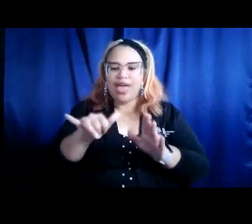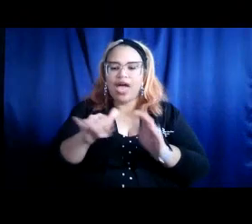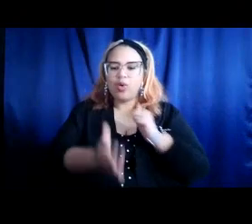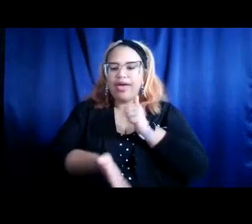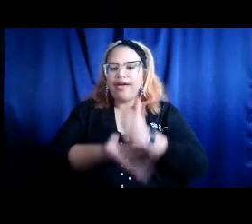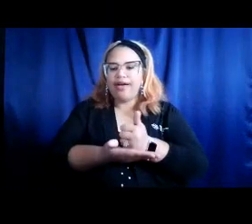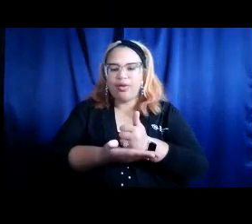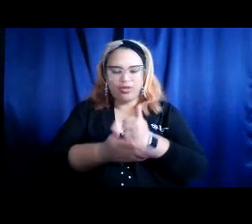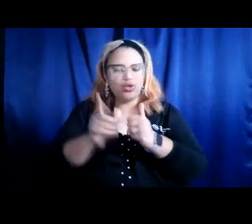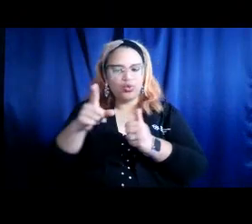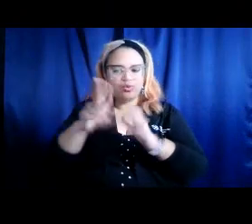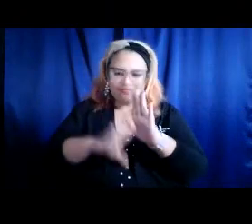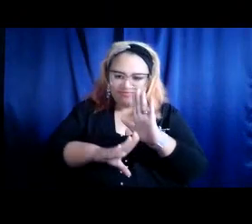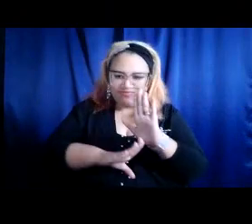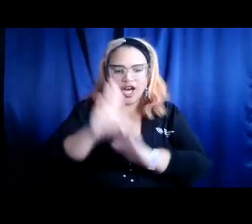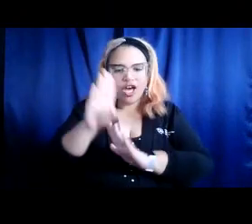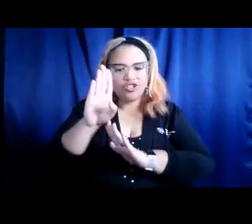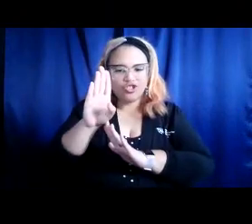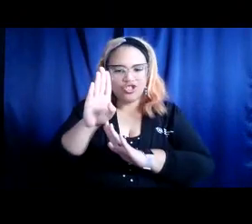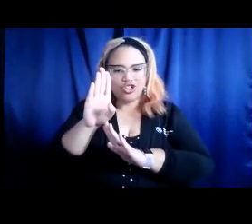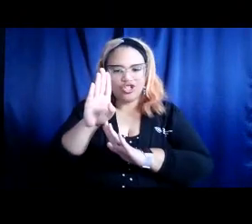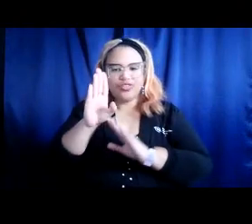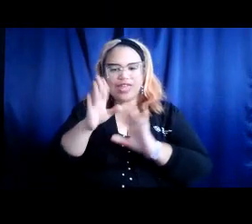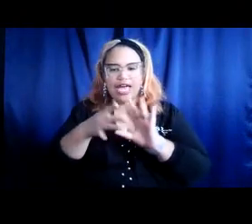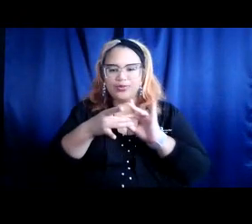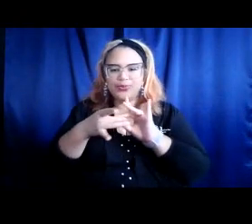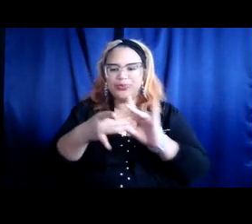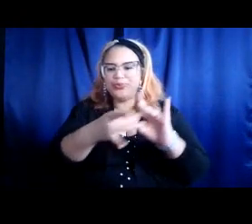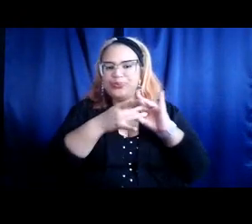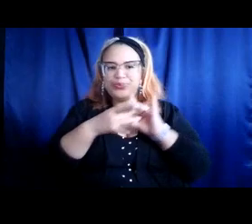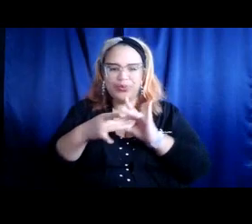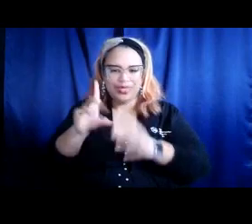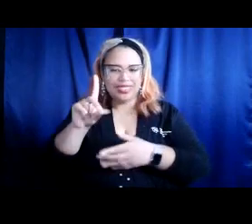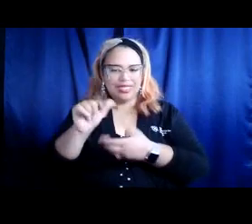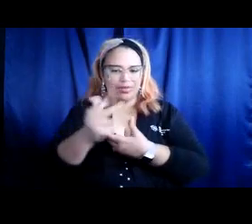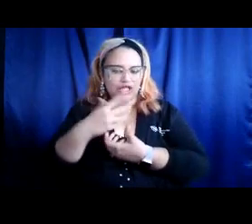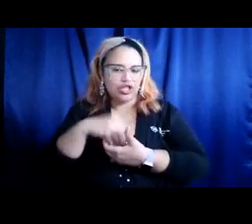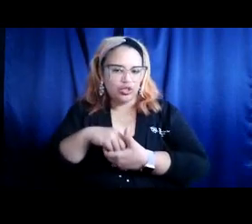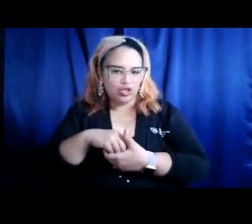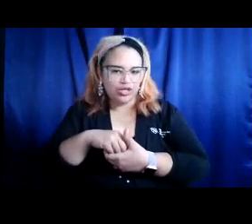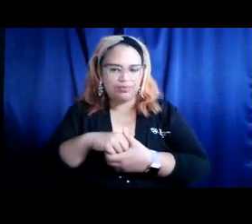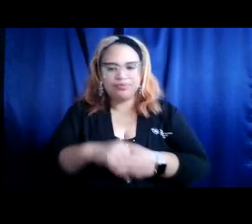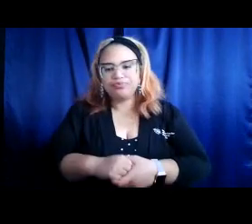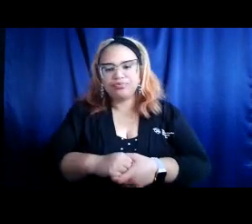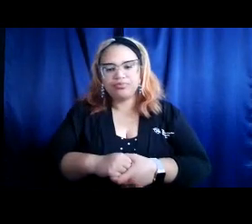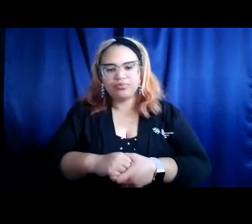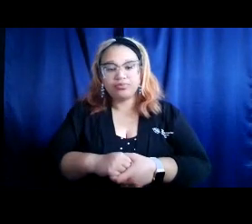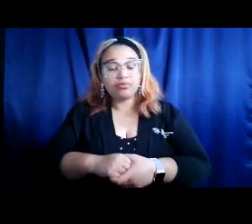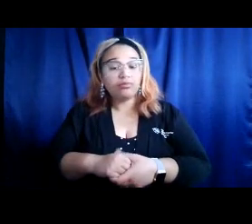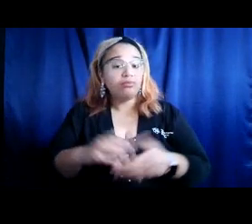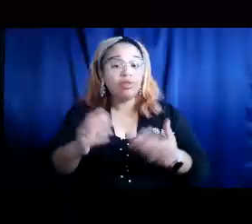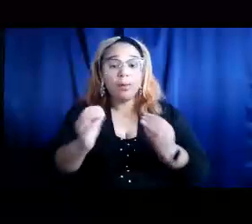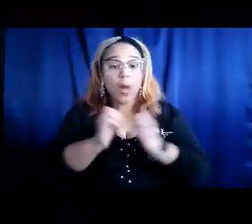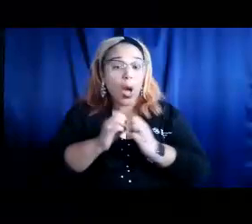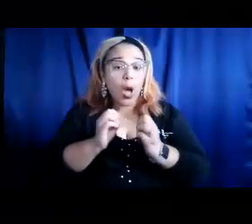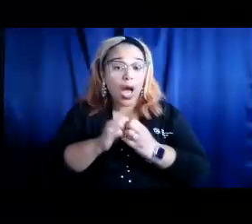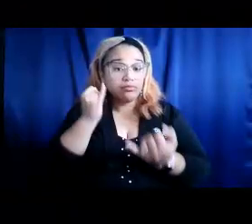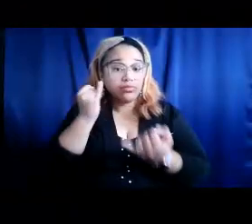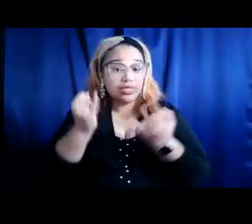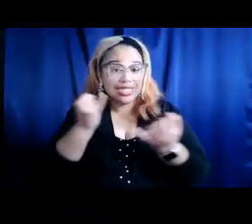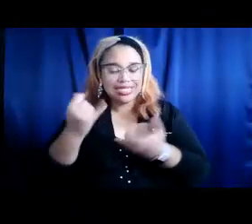your organization. It can help by helping you access a broader pool of qualified candidates, help you